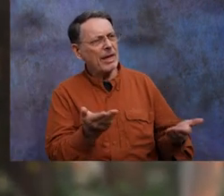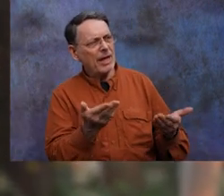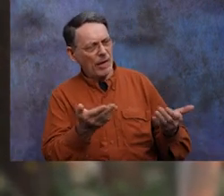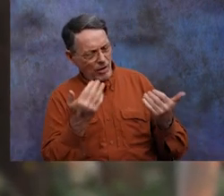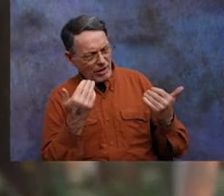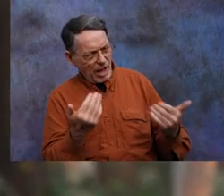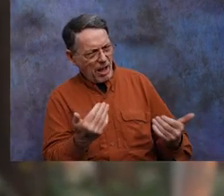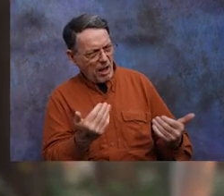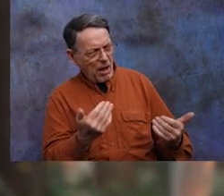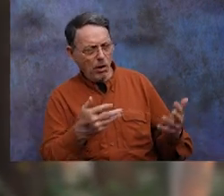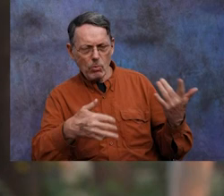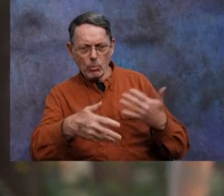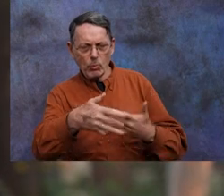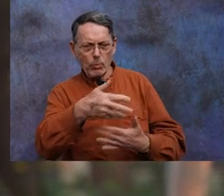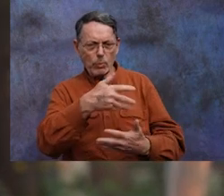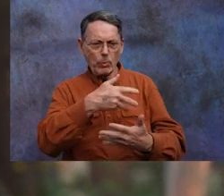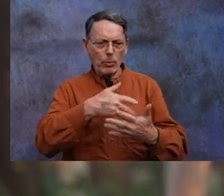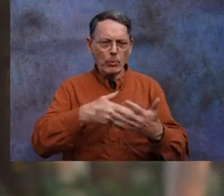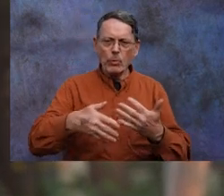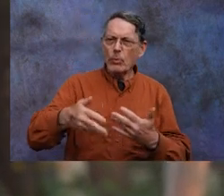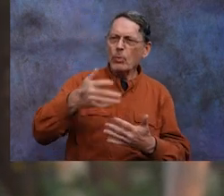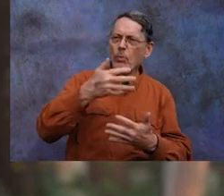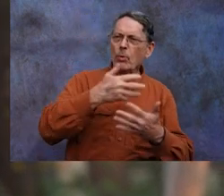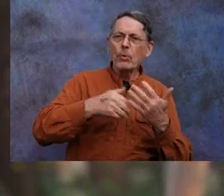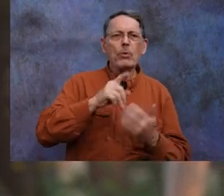now, be here now, be here